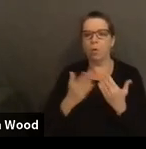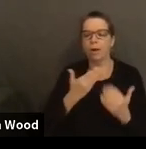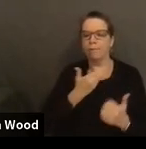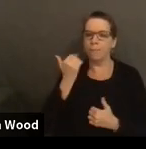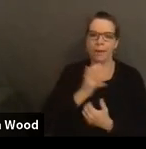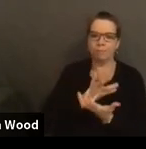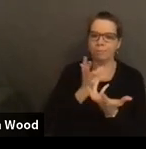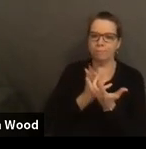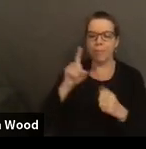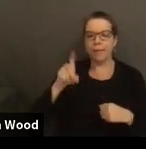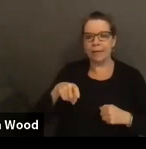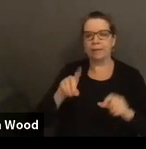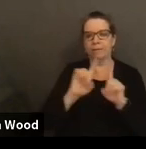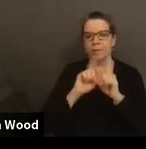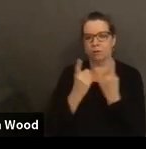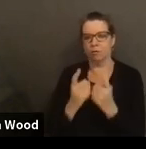the district.